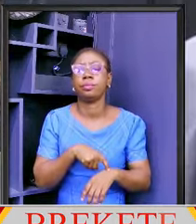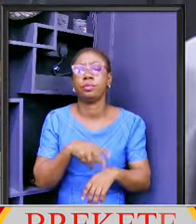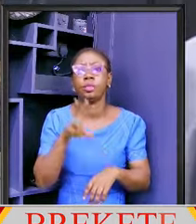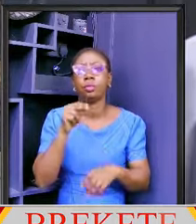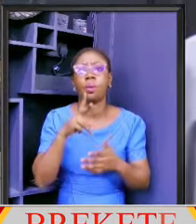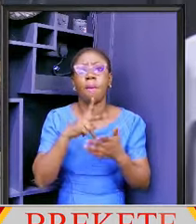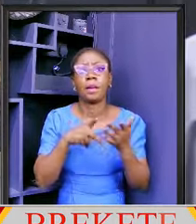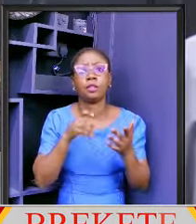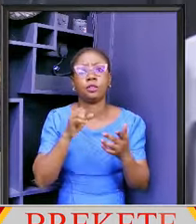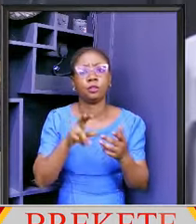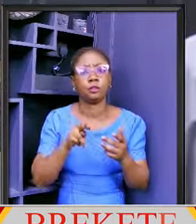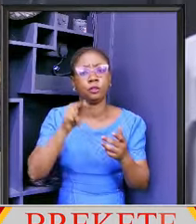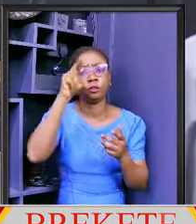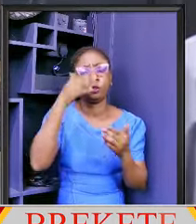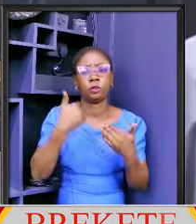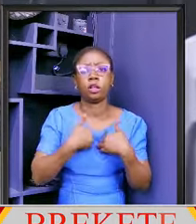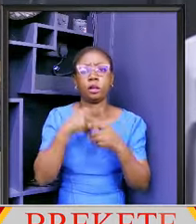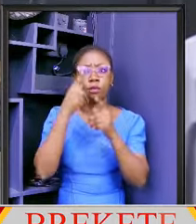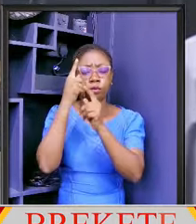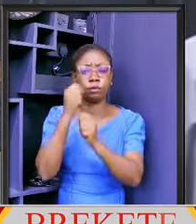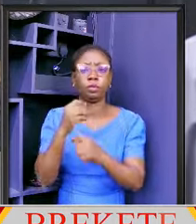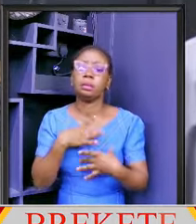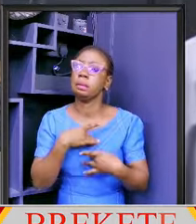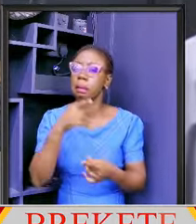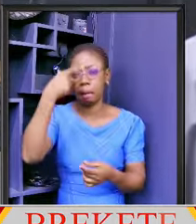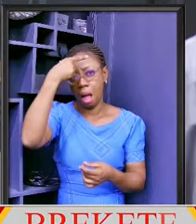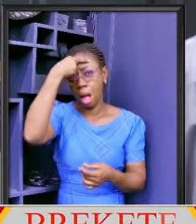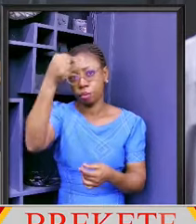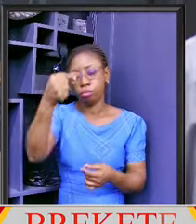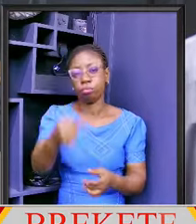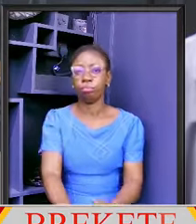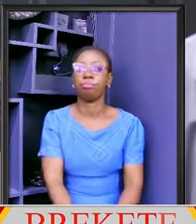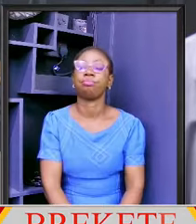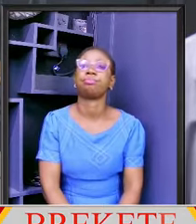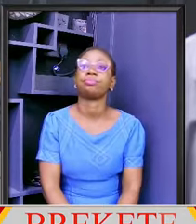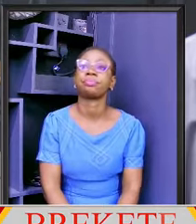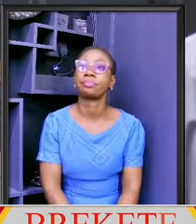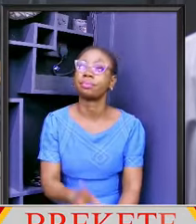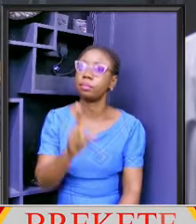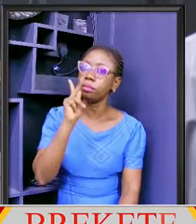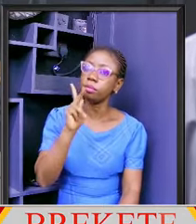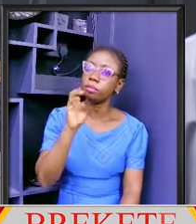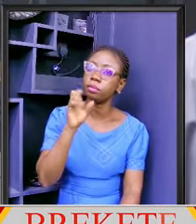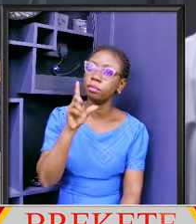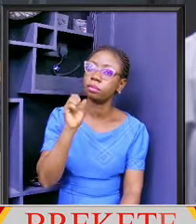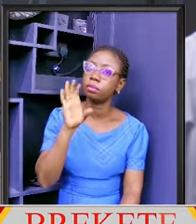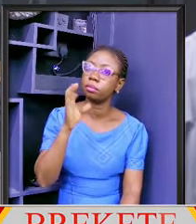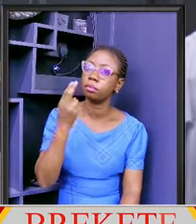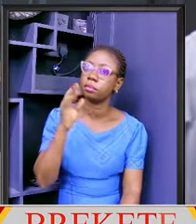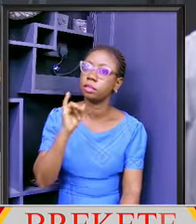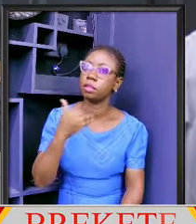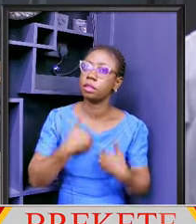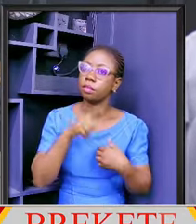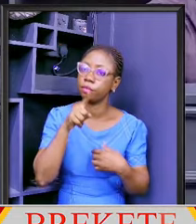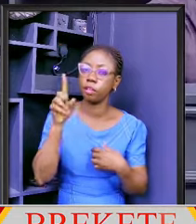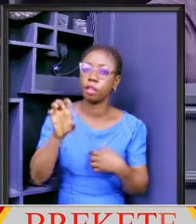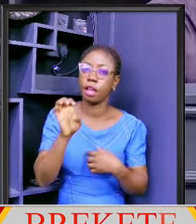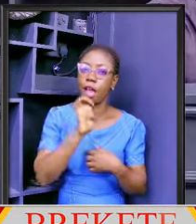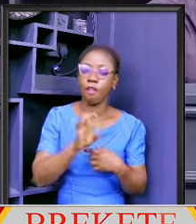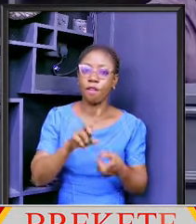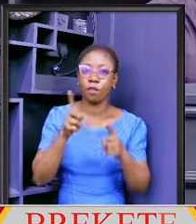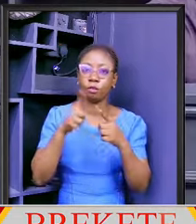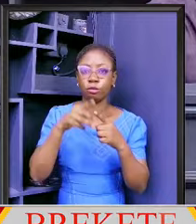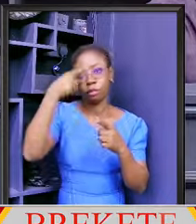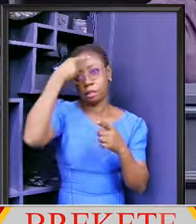No part of the north get trust like Kano. Yeah. Kelechi? Yes, sir. You don't ever go Kano before?